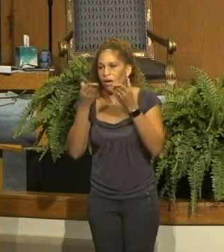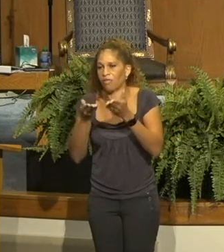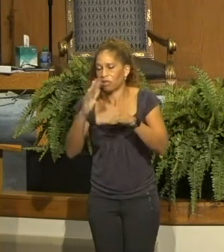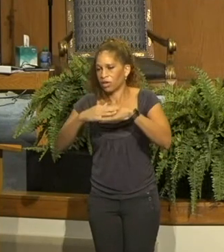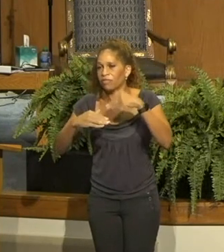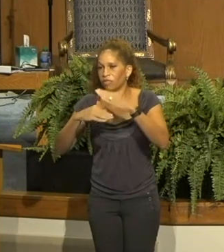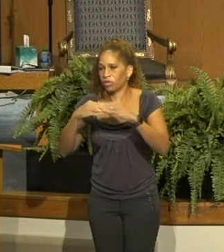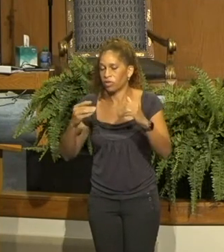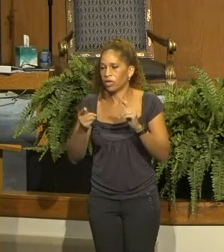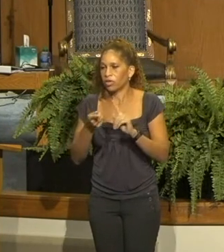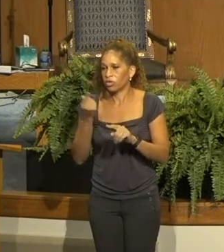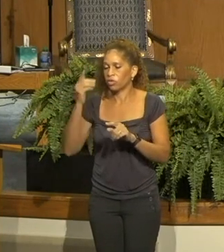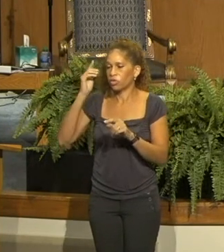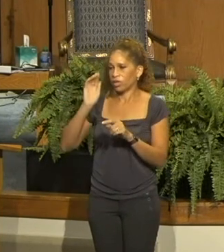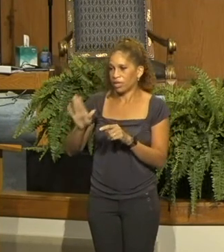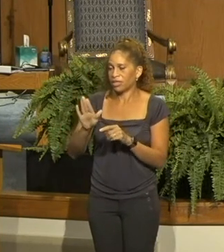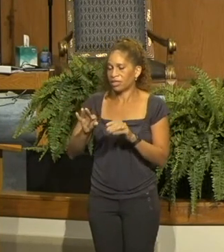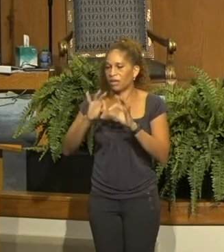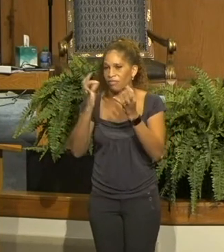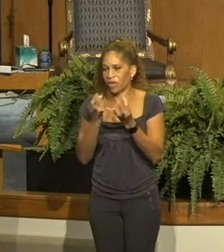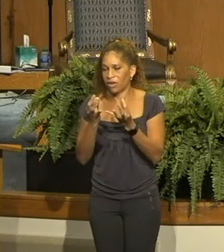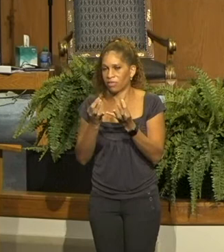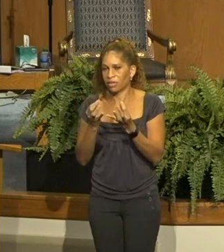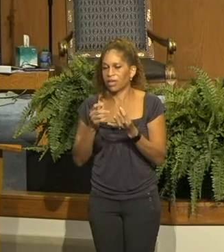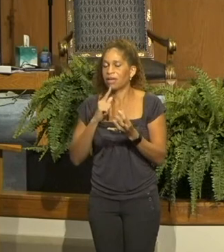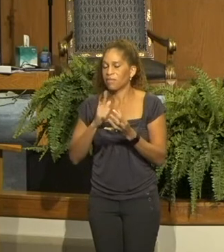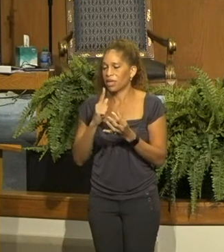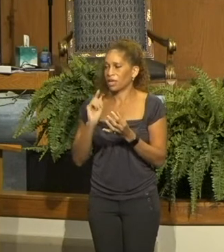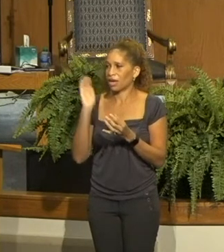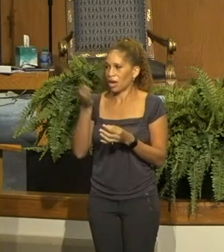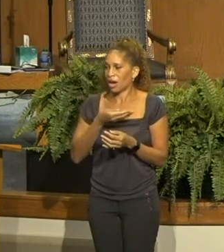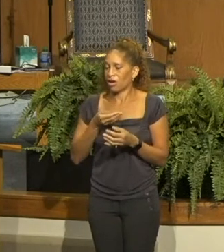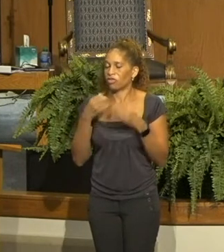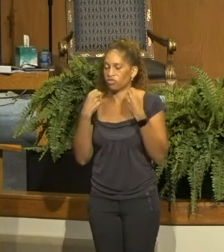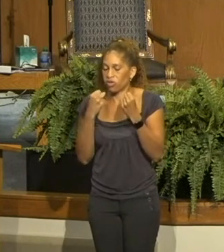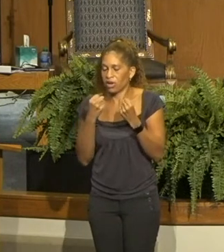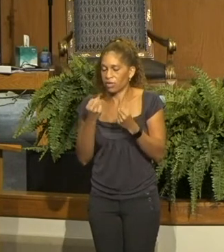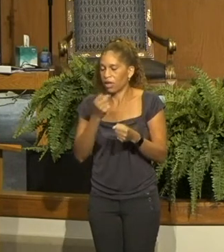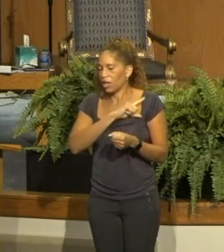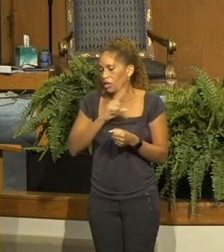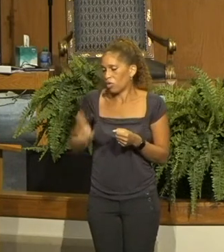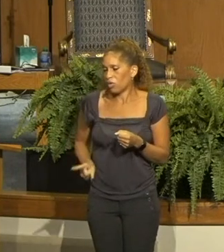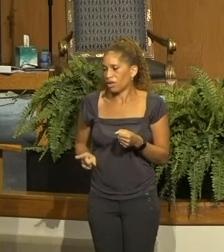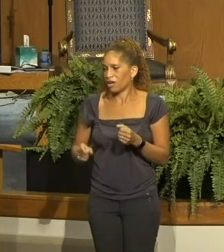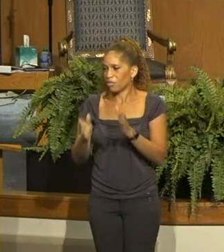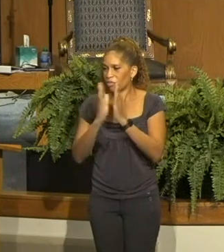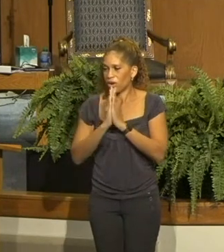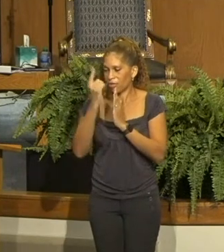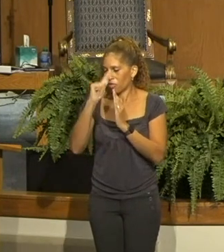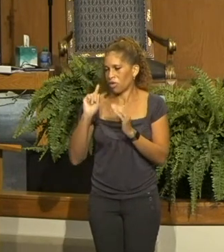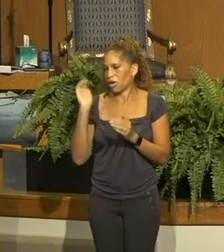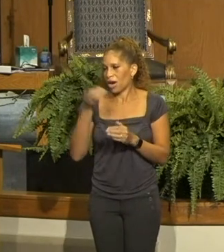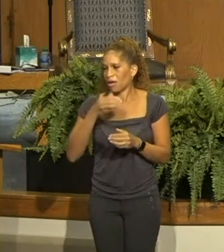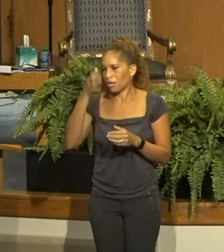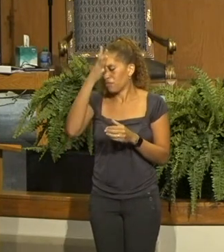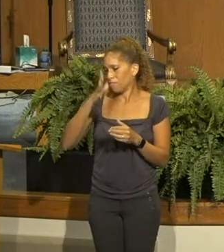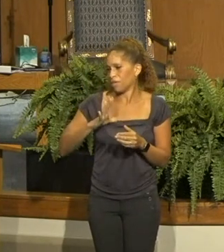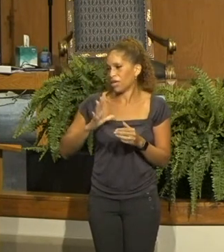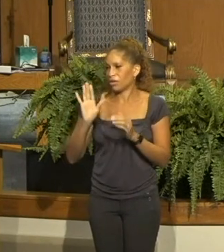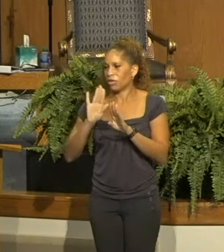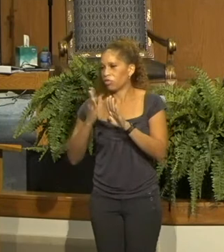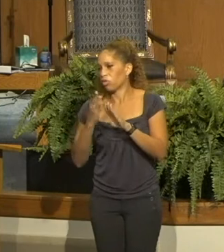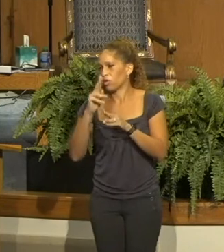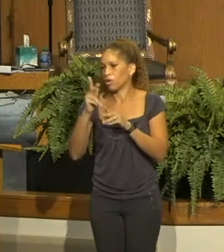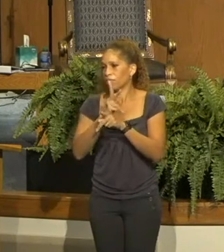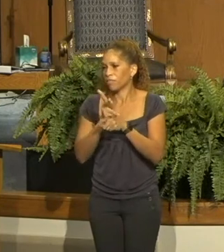family. Pray, oh God, that you would be our strength. Lord, I pray for our men ushers this morning. Pray, God, that you